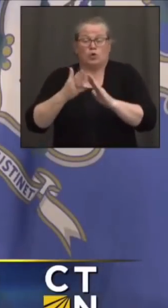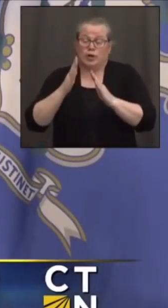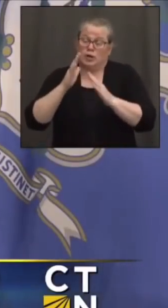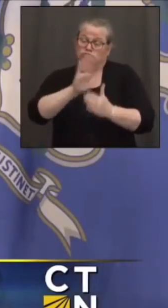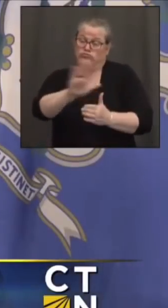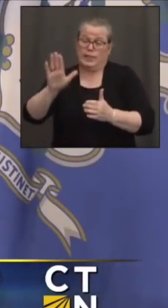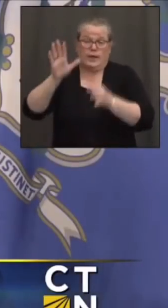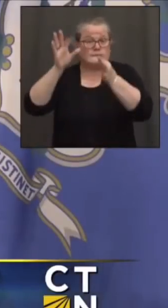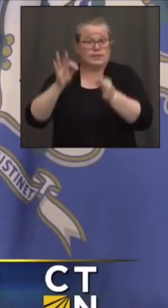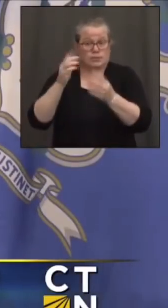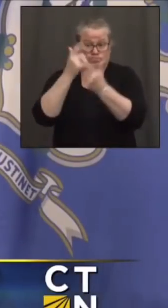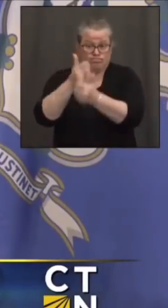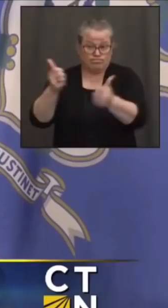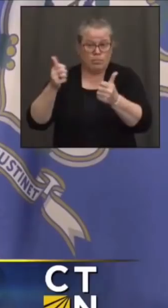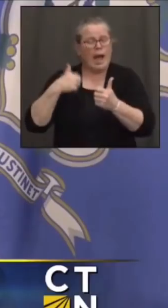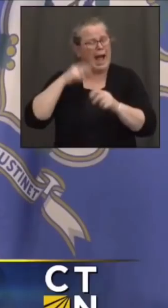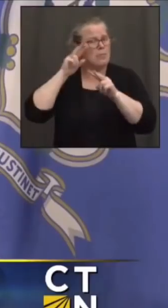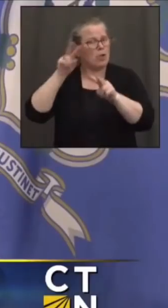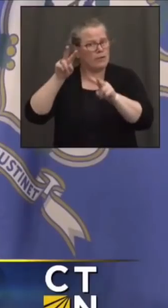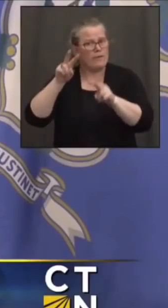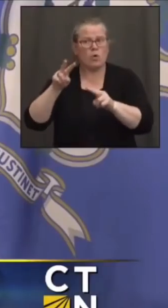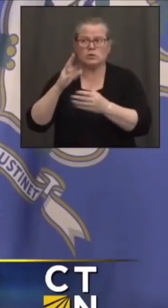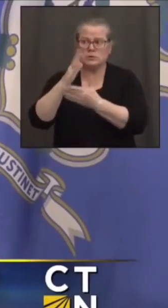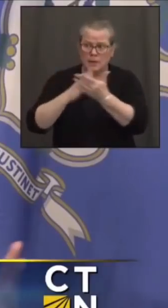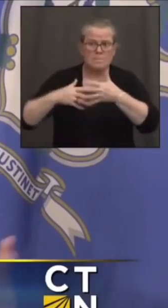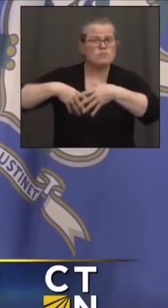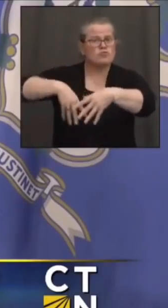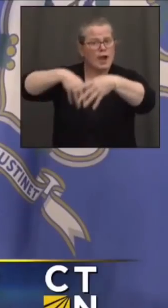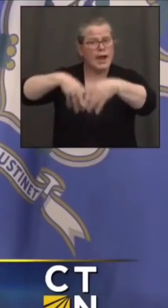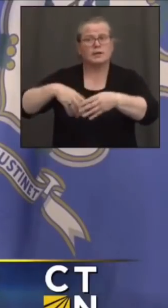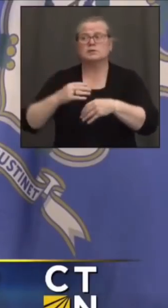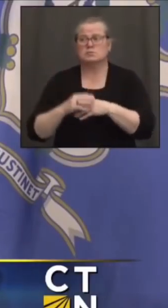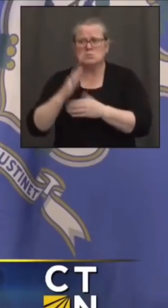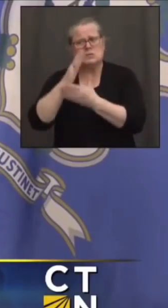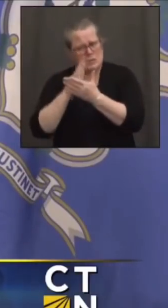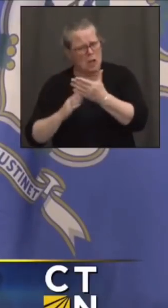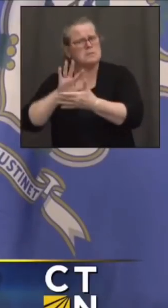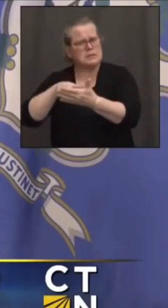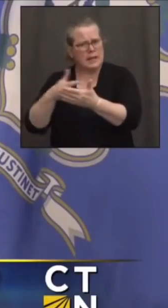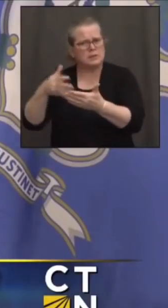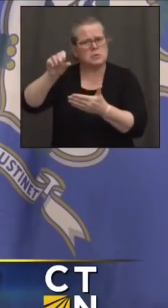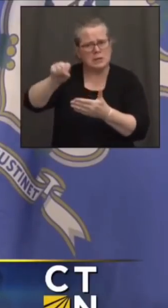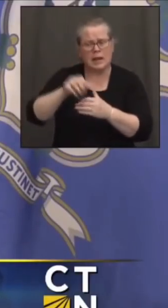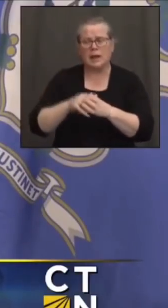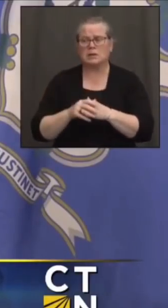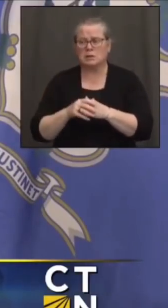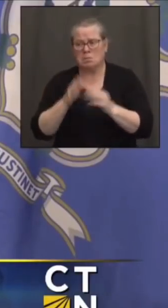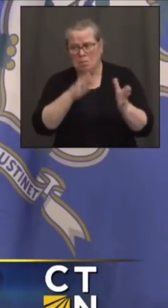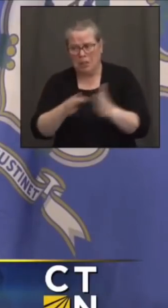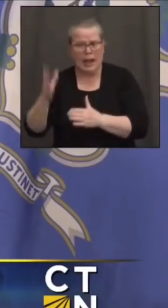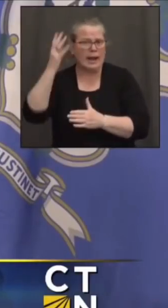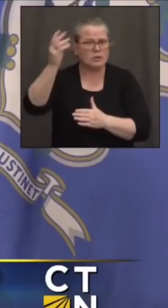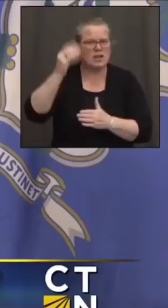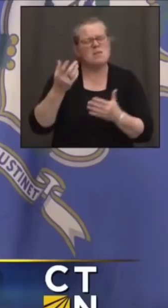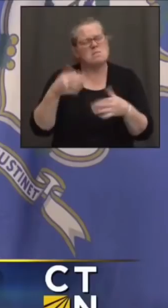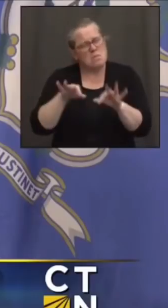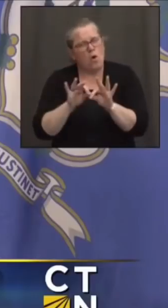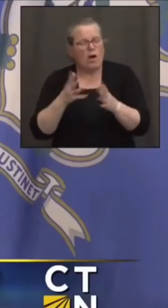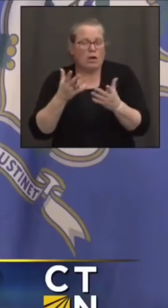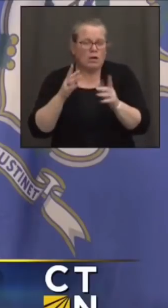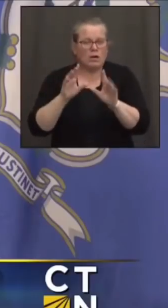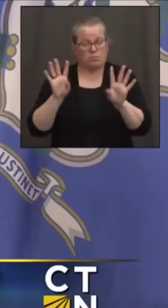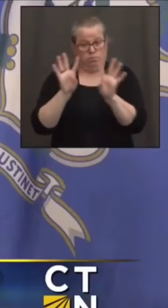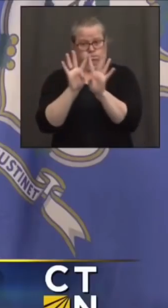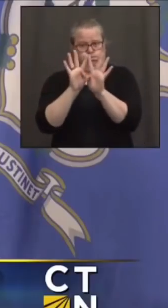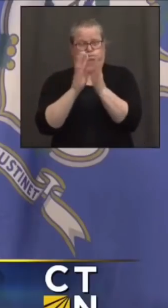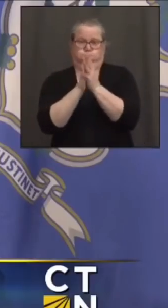are scheduled. Obviously, it's outside. Little spacing is not bad, but I think every community can